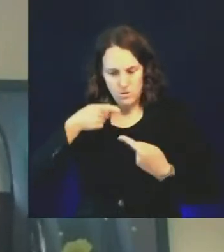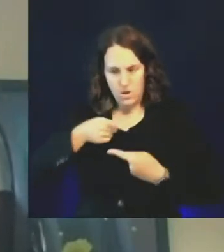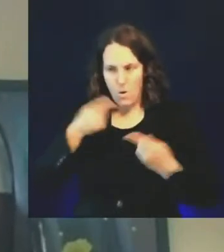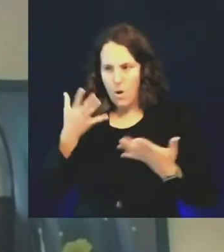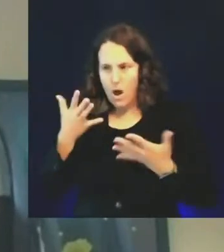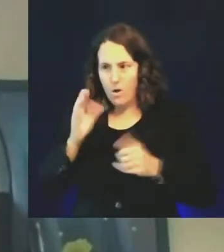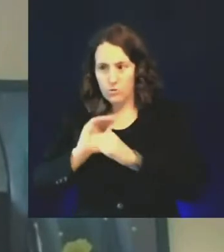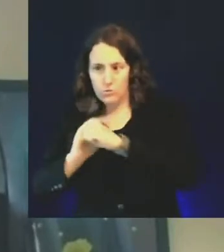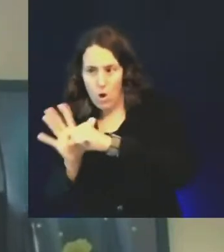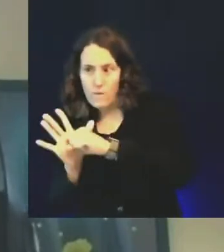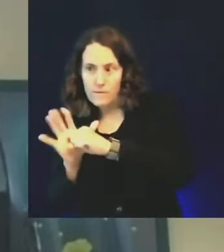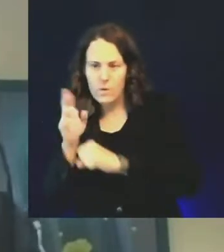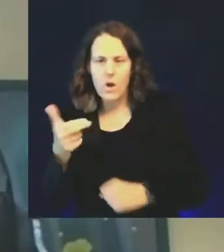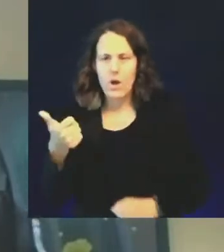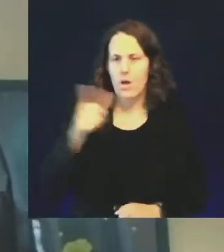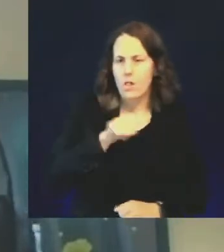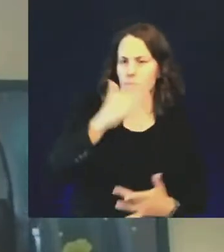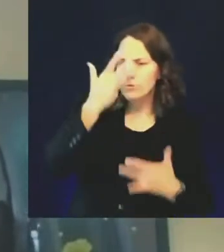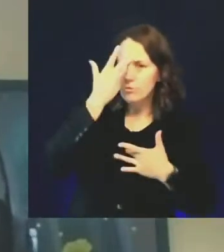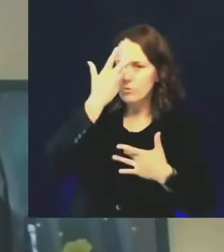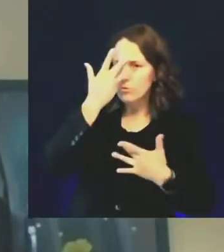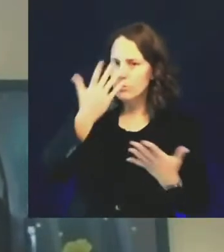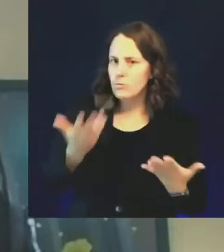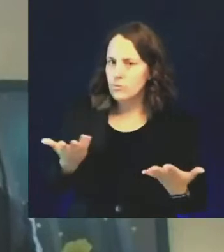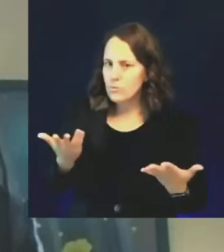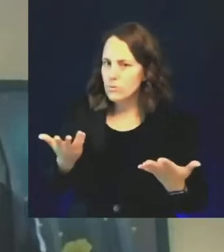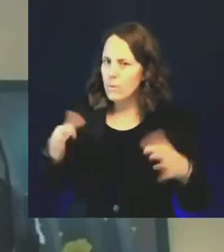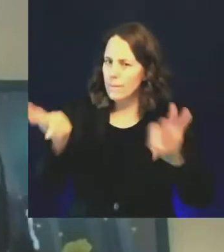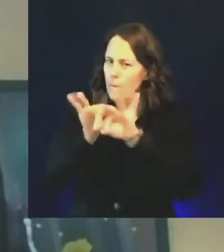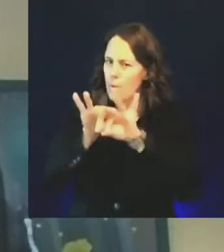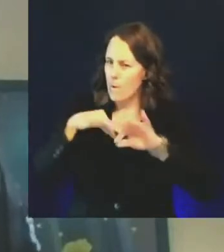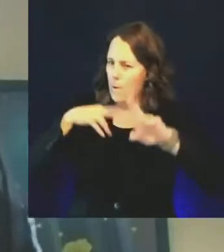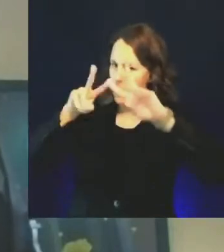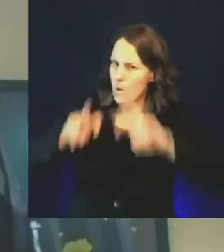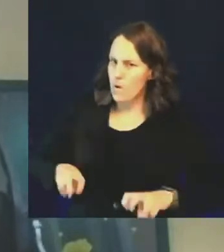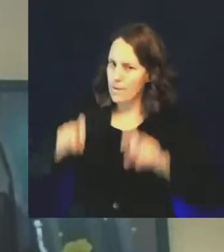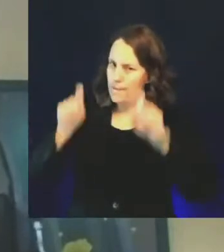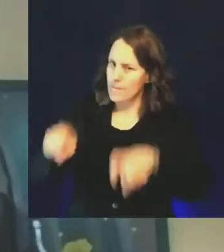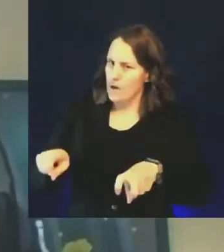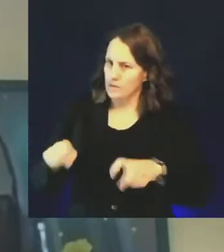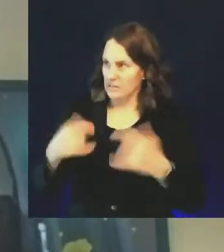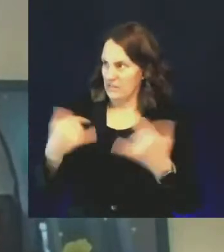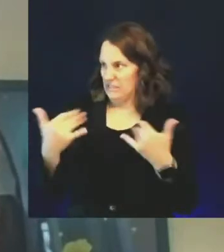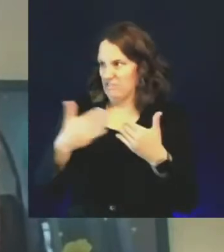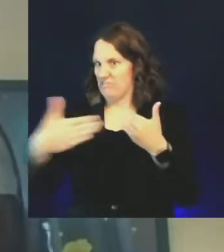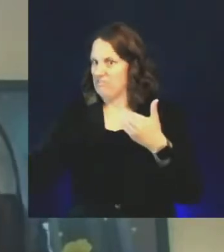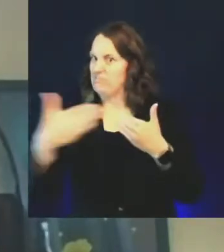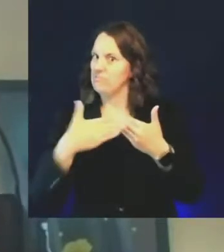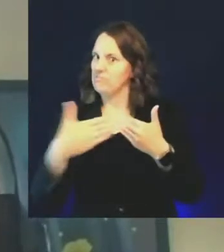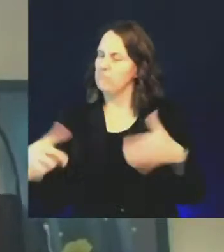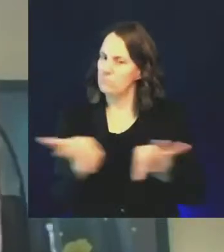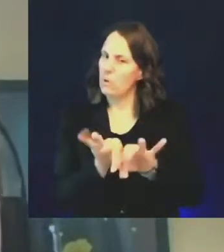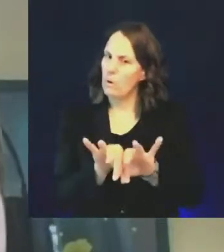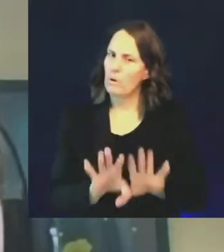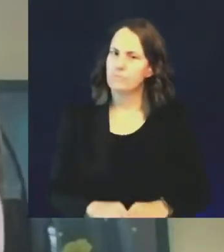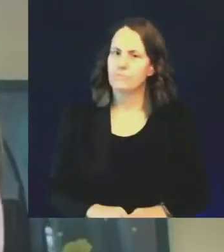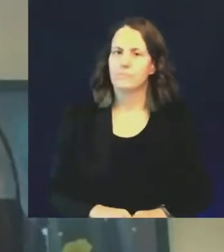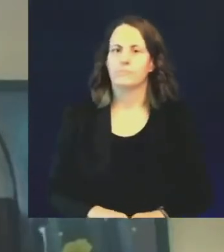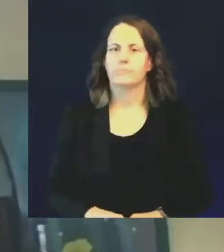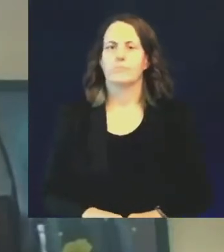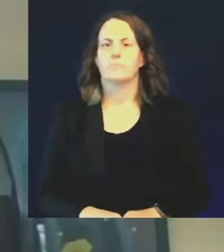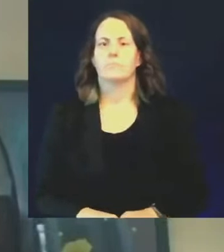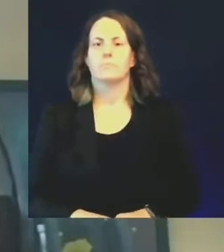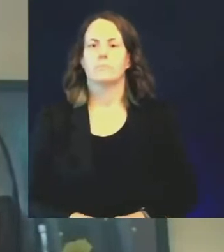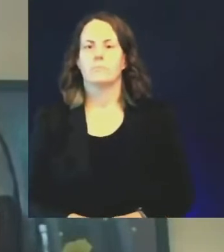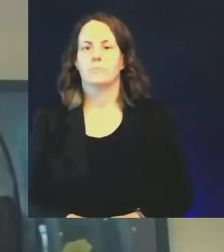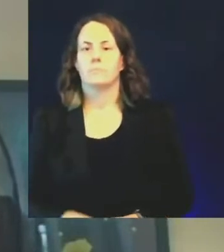really important this year that we all live with if you are sick, stay home. There is nothing valiant about